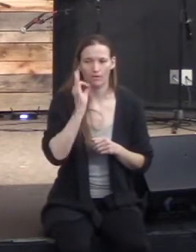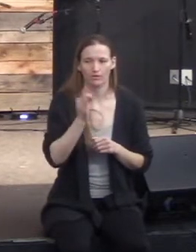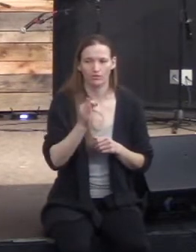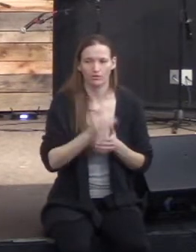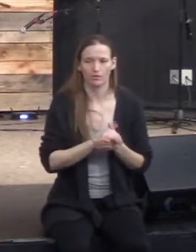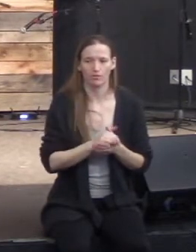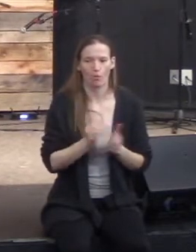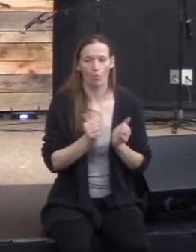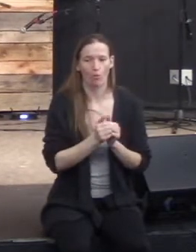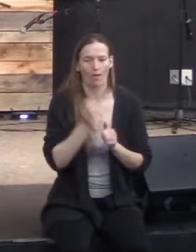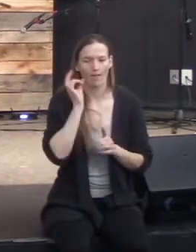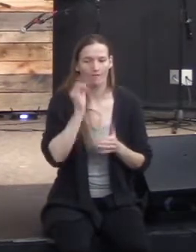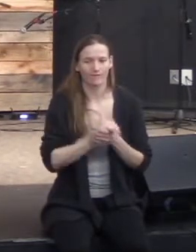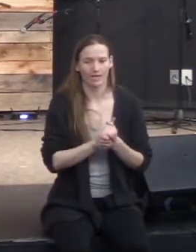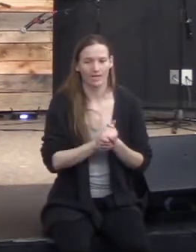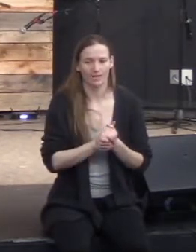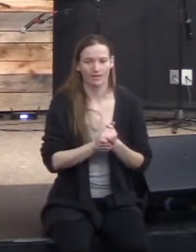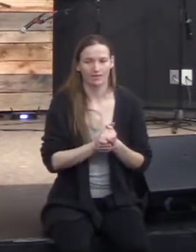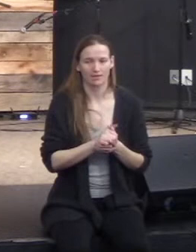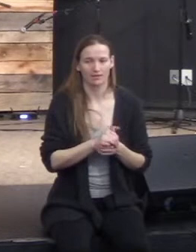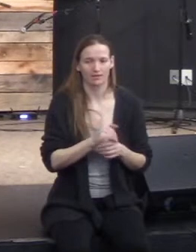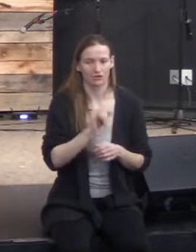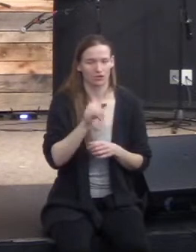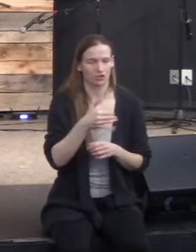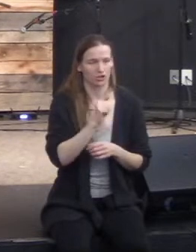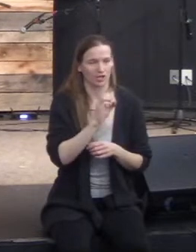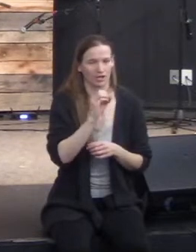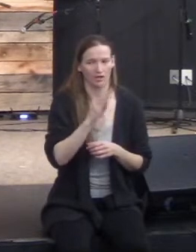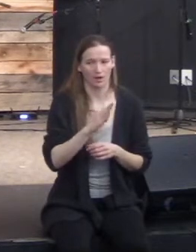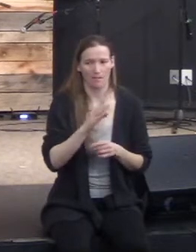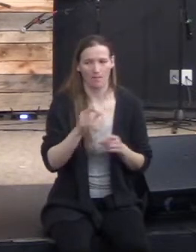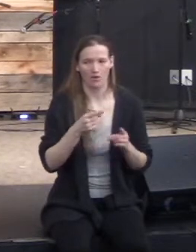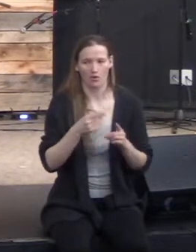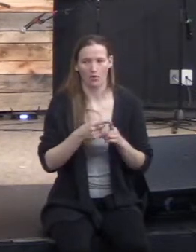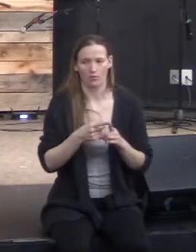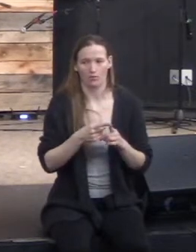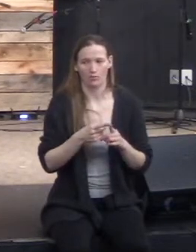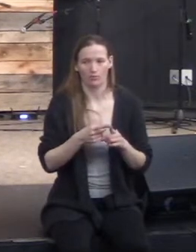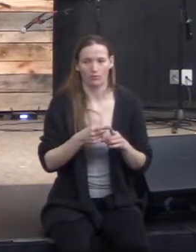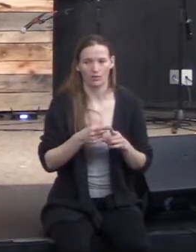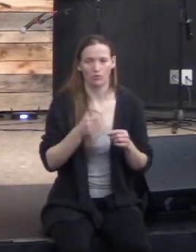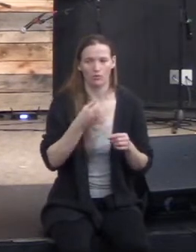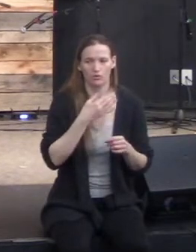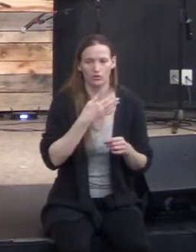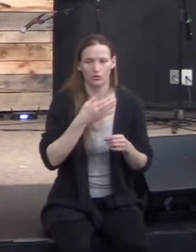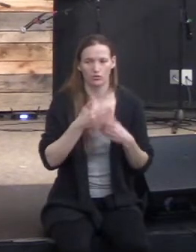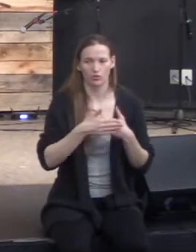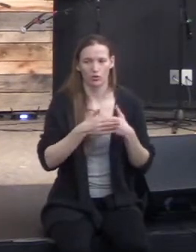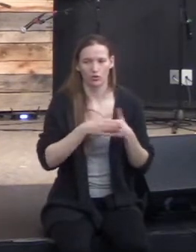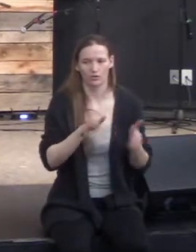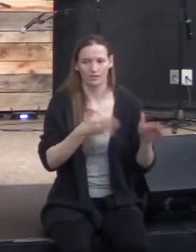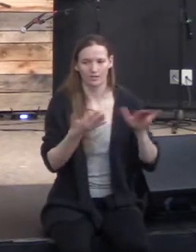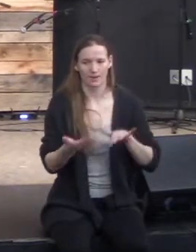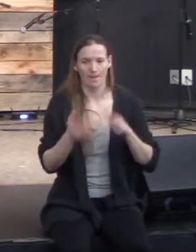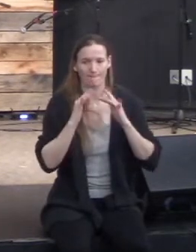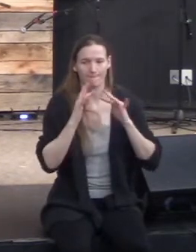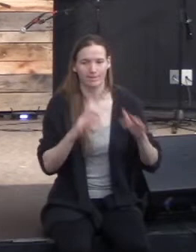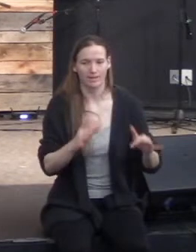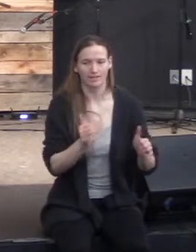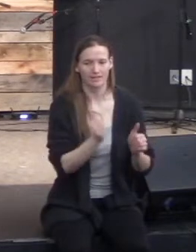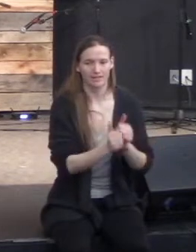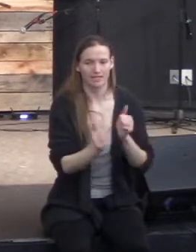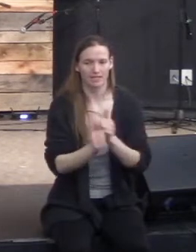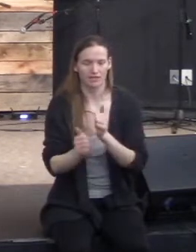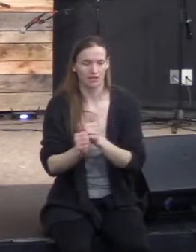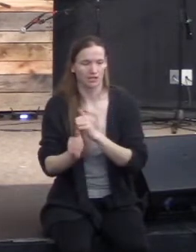blessed each of Joseph's sons and worshiped him as he leaned on top of his staff.